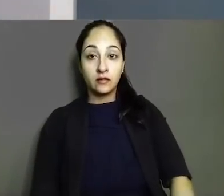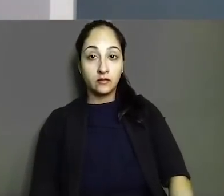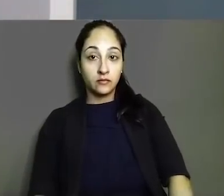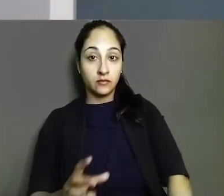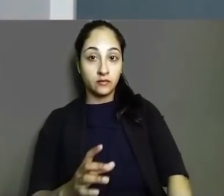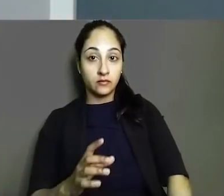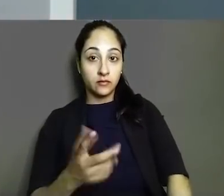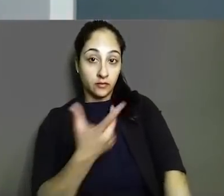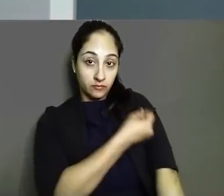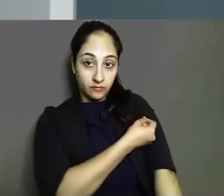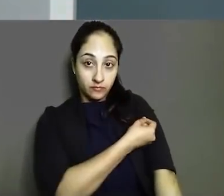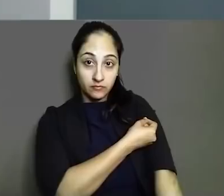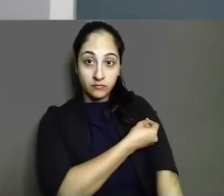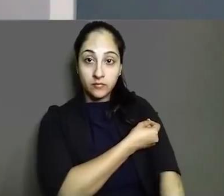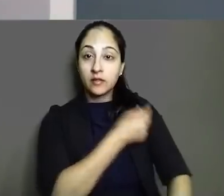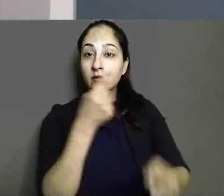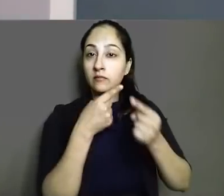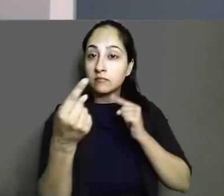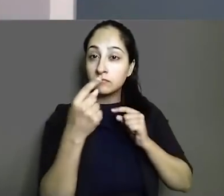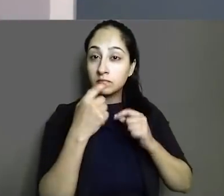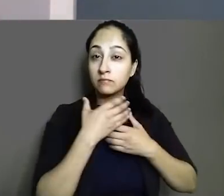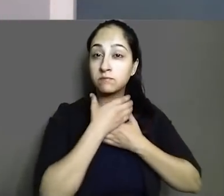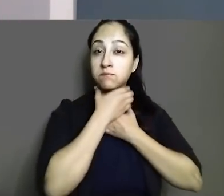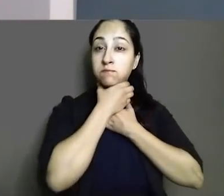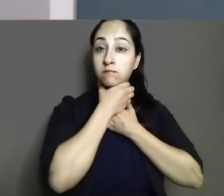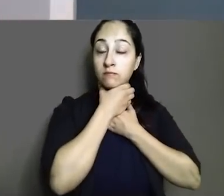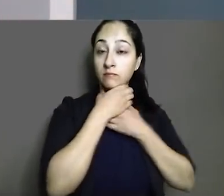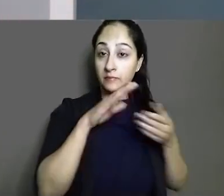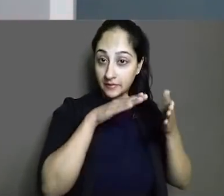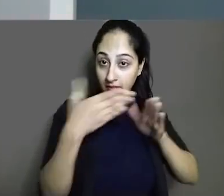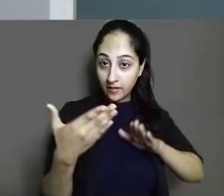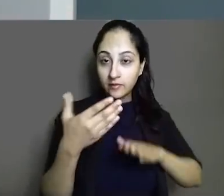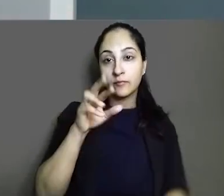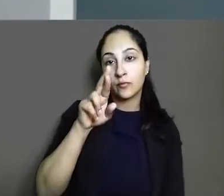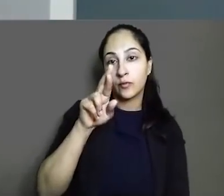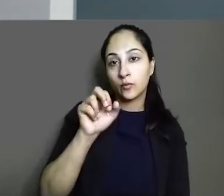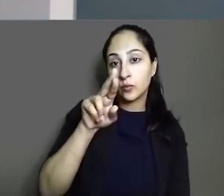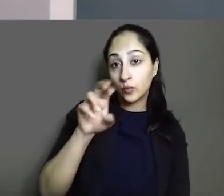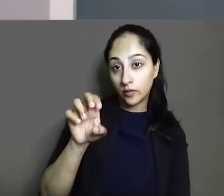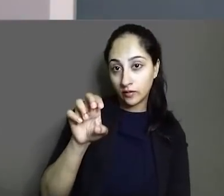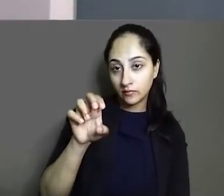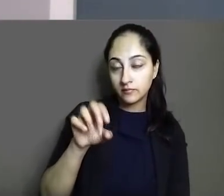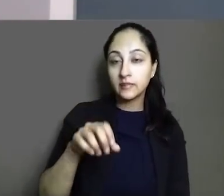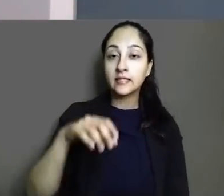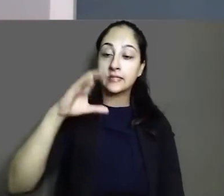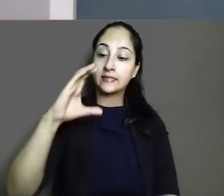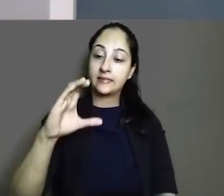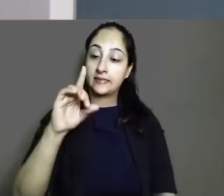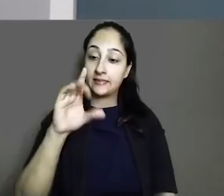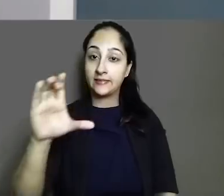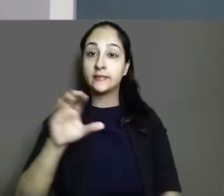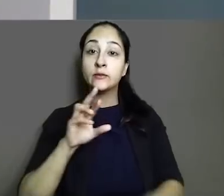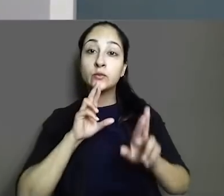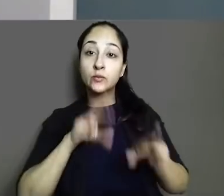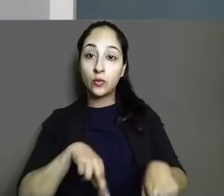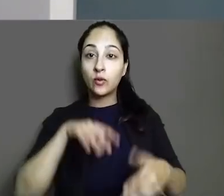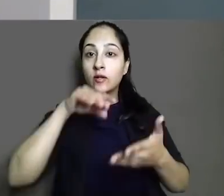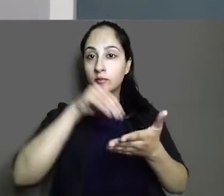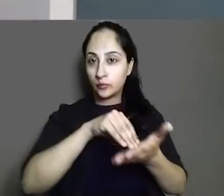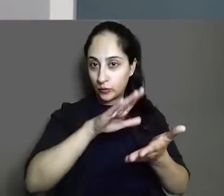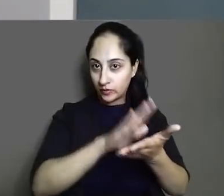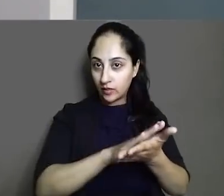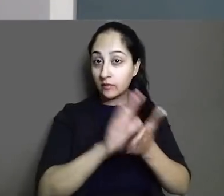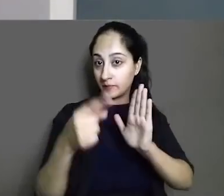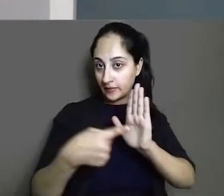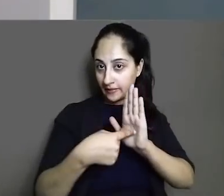100. So the relative risk is much, much higher, but people keep driving. And no one